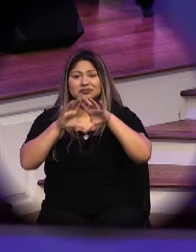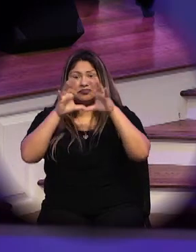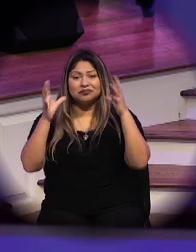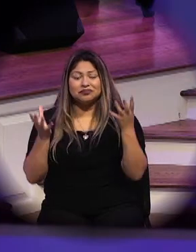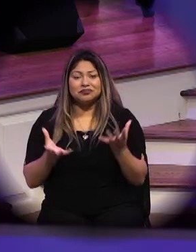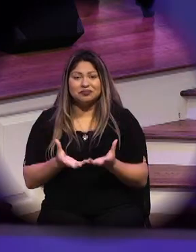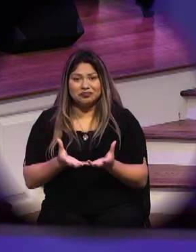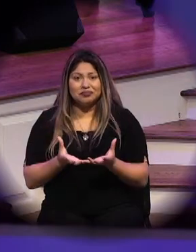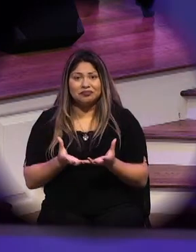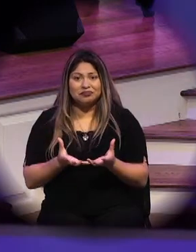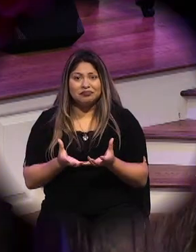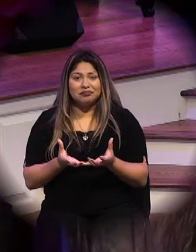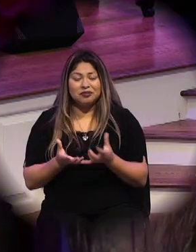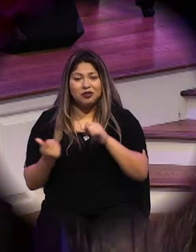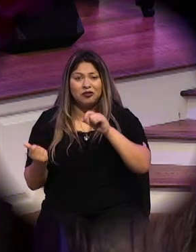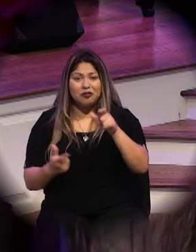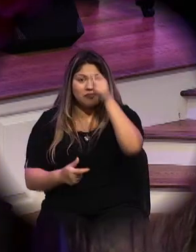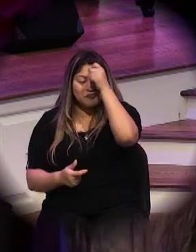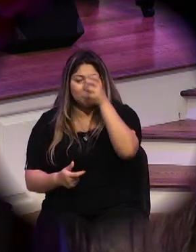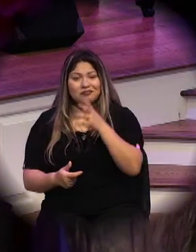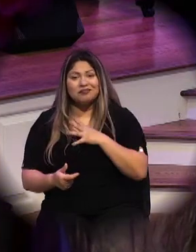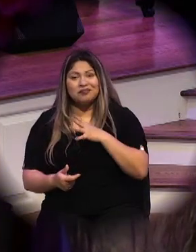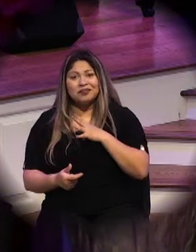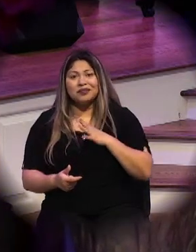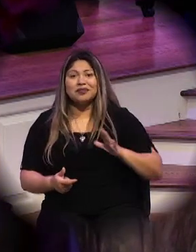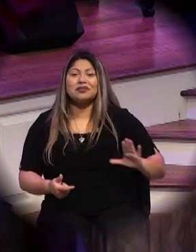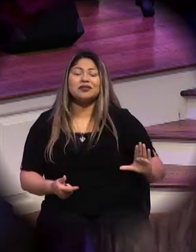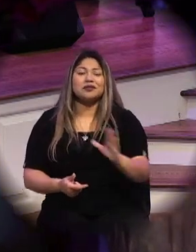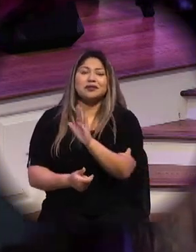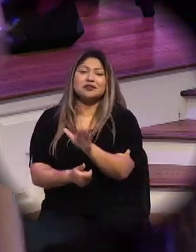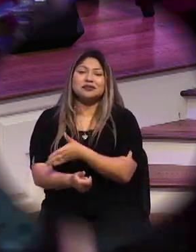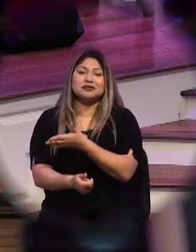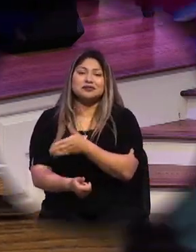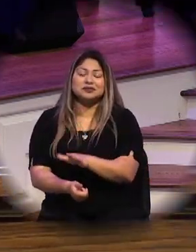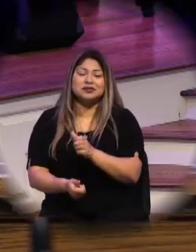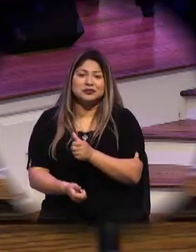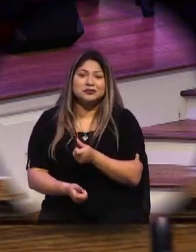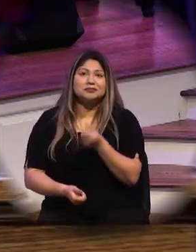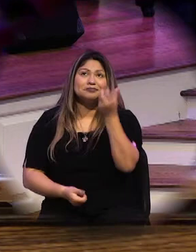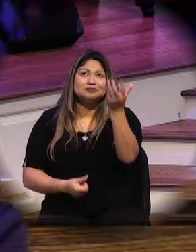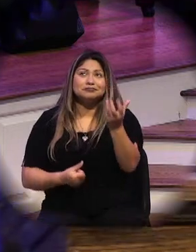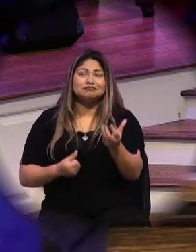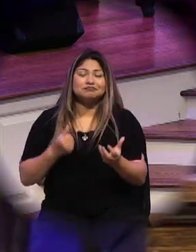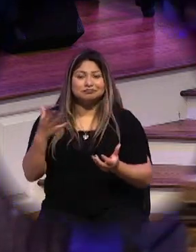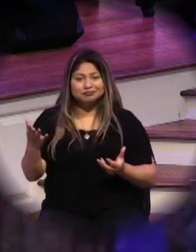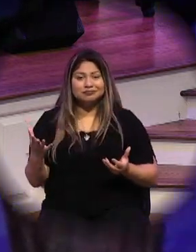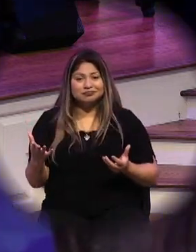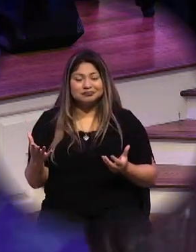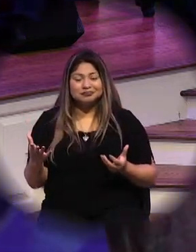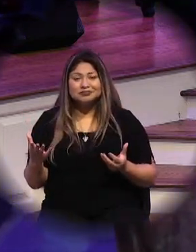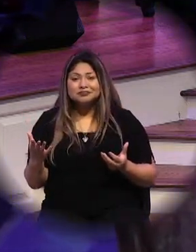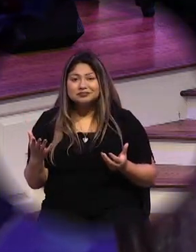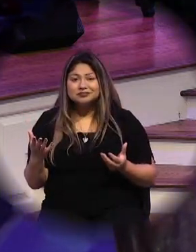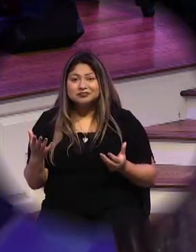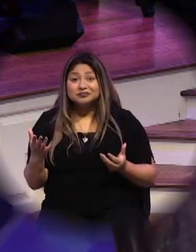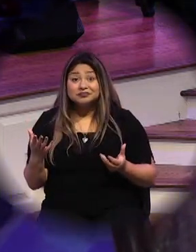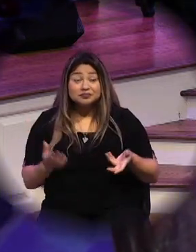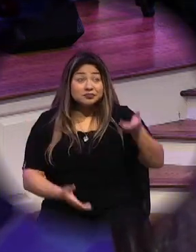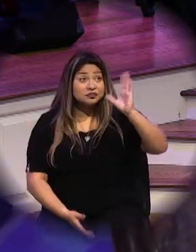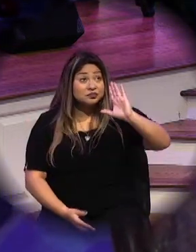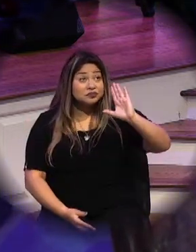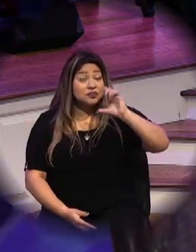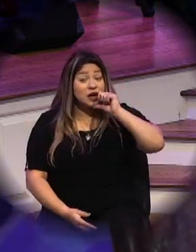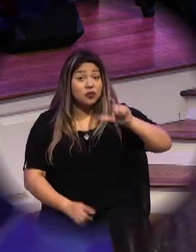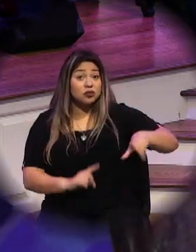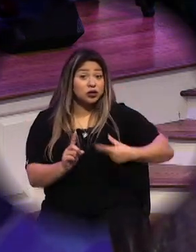employ." Father, we are so grateful for the good news of Christmas. It's not just good news on December 25th. It's